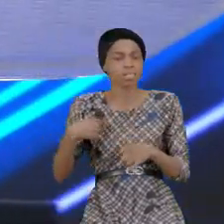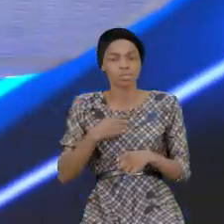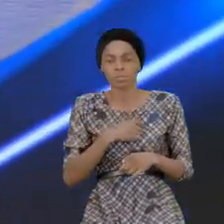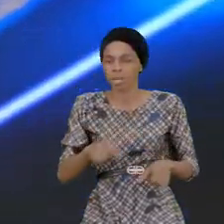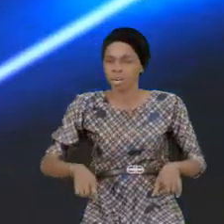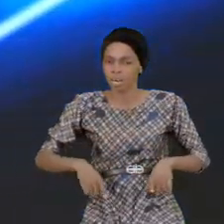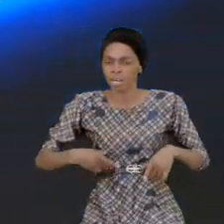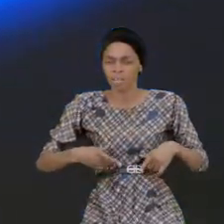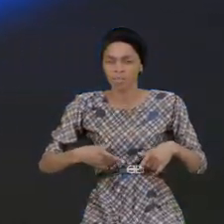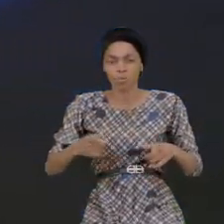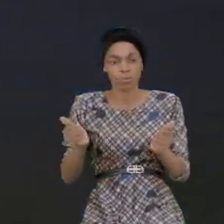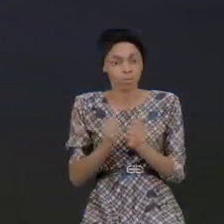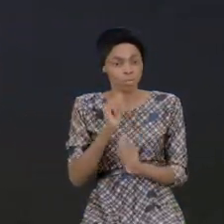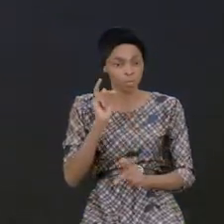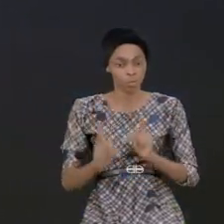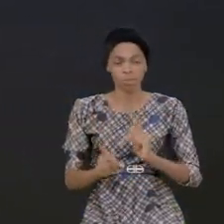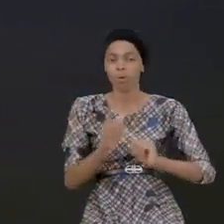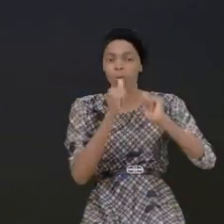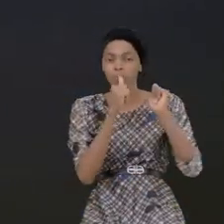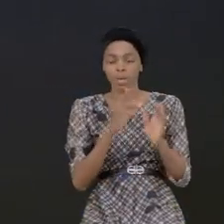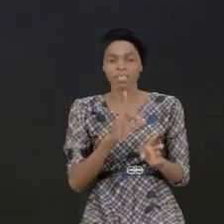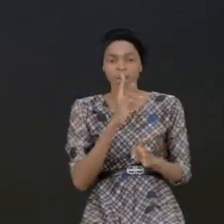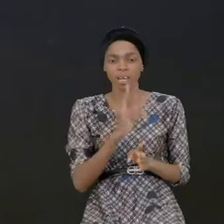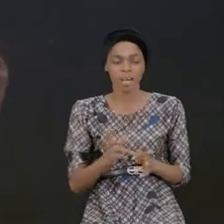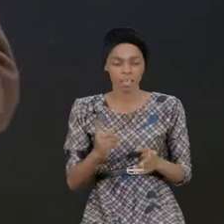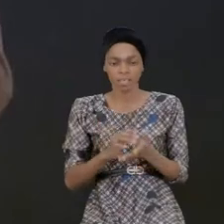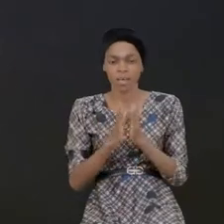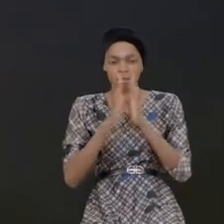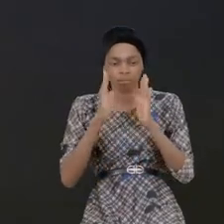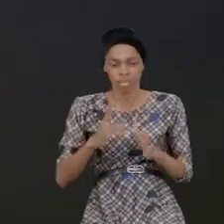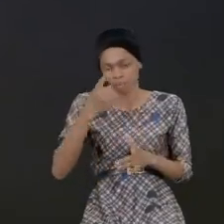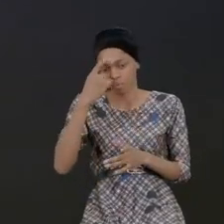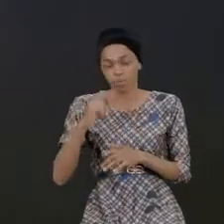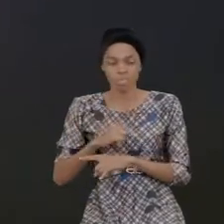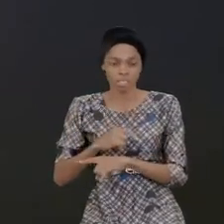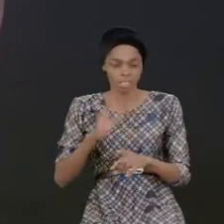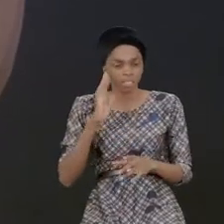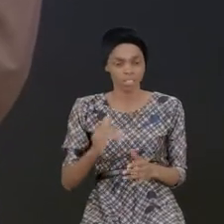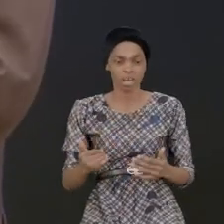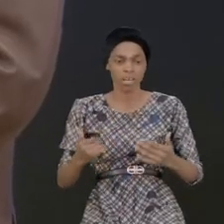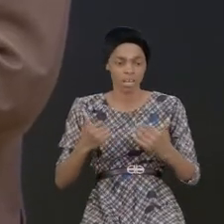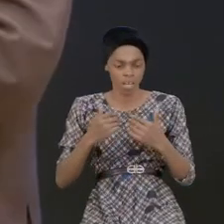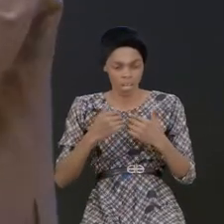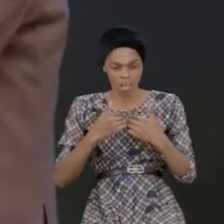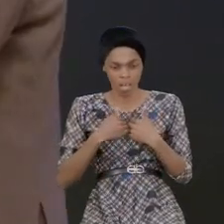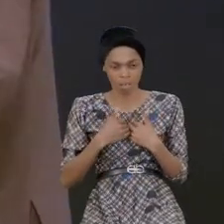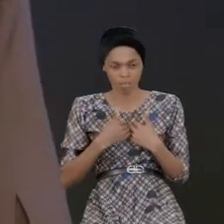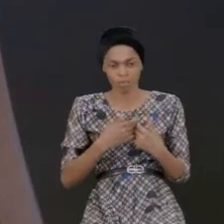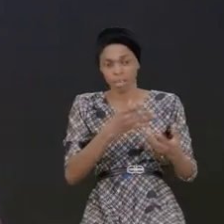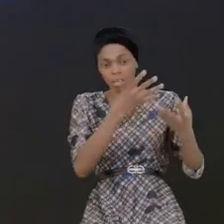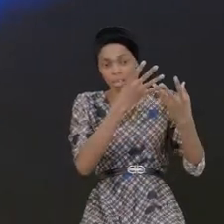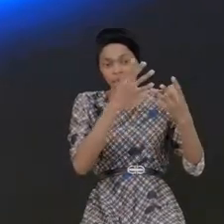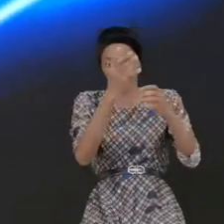blessed are the meek, for they shall inherit the earth. We argue about nothing. We